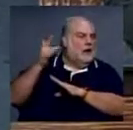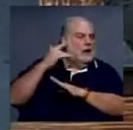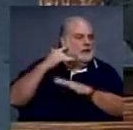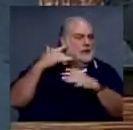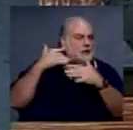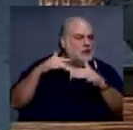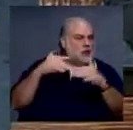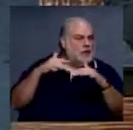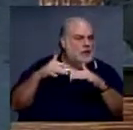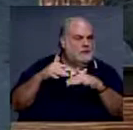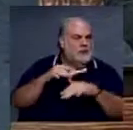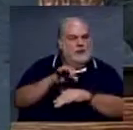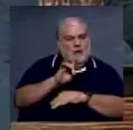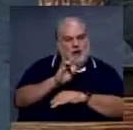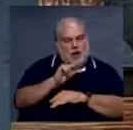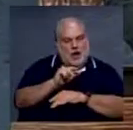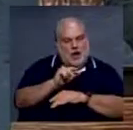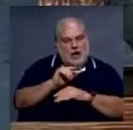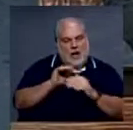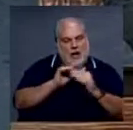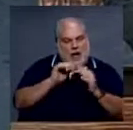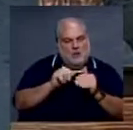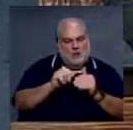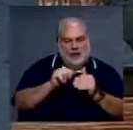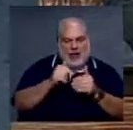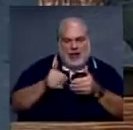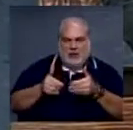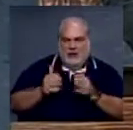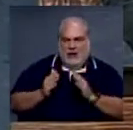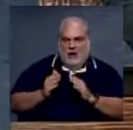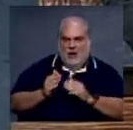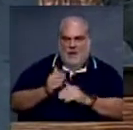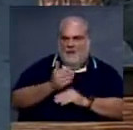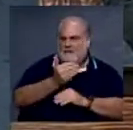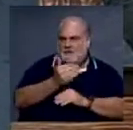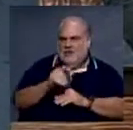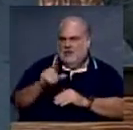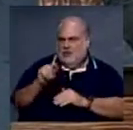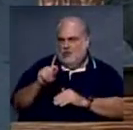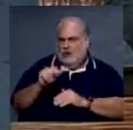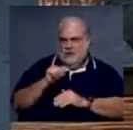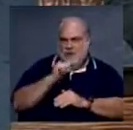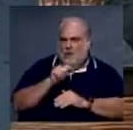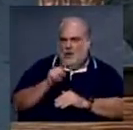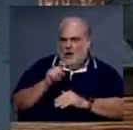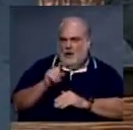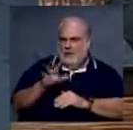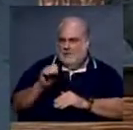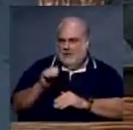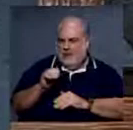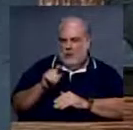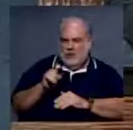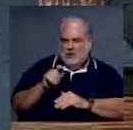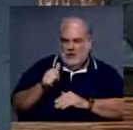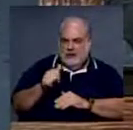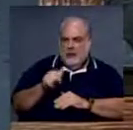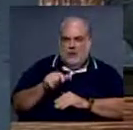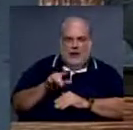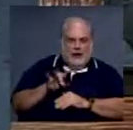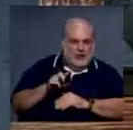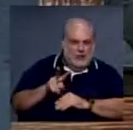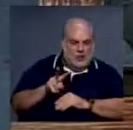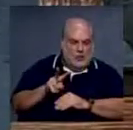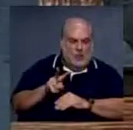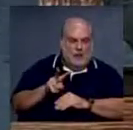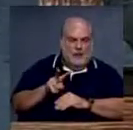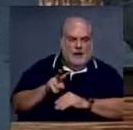that the dog house would place 15 to 20 dogs, not 150 or 110 or 82,